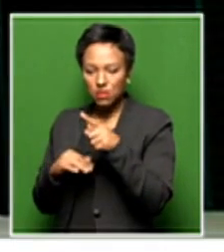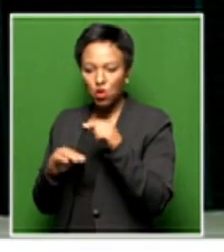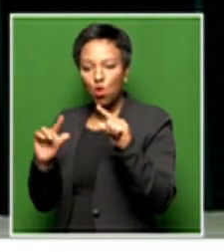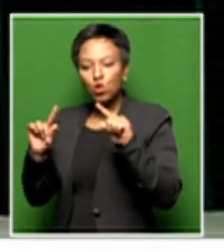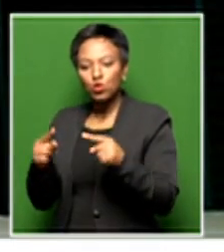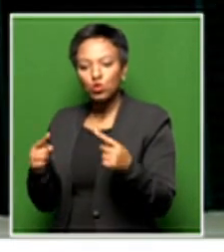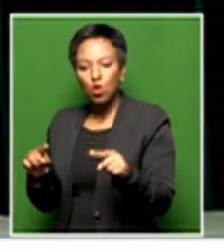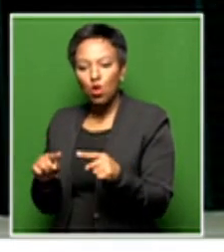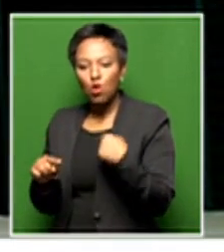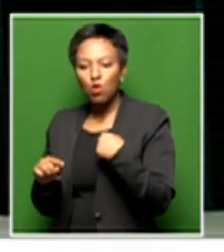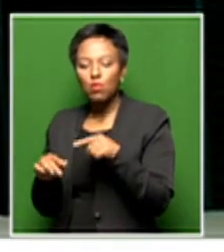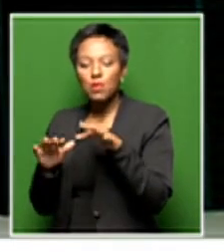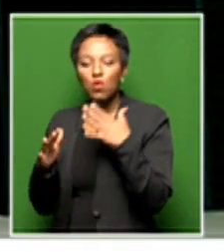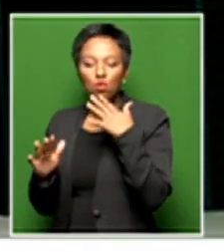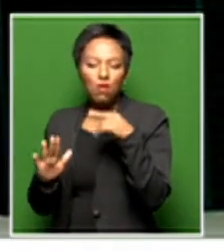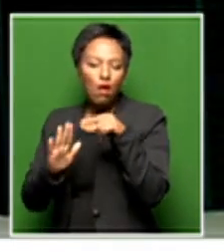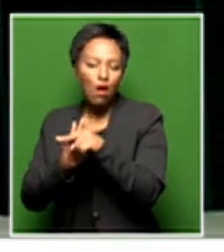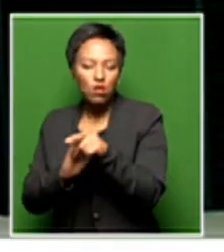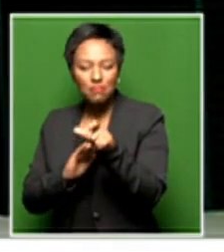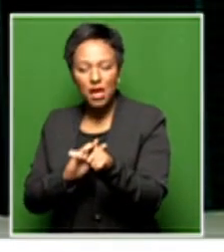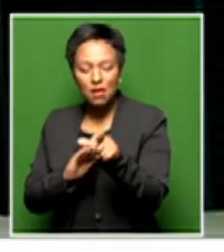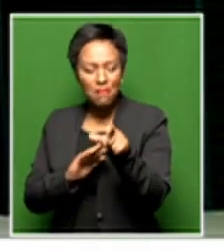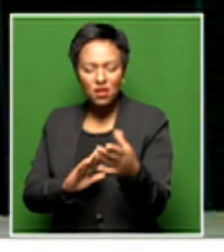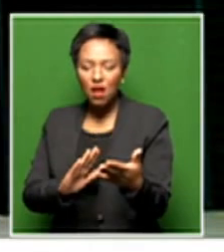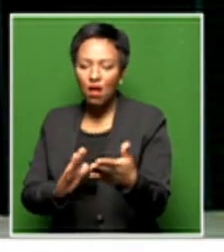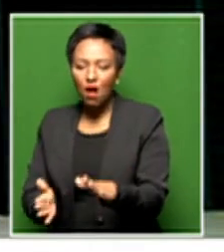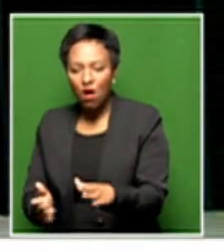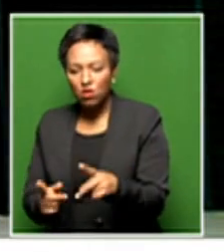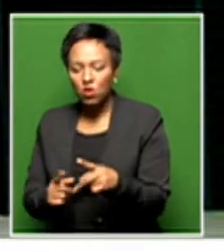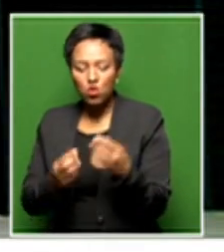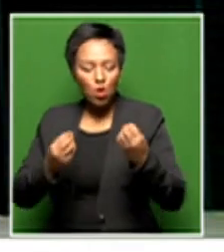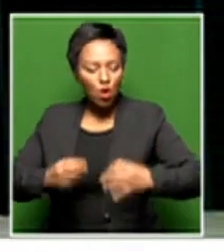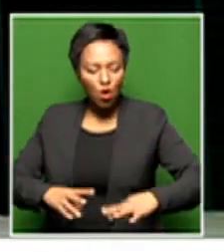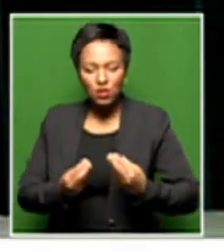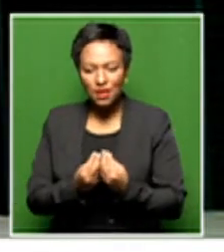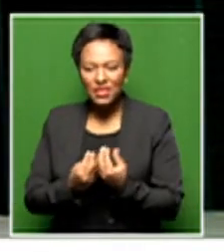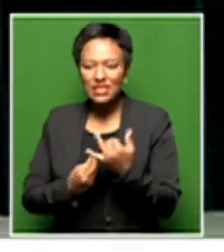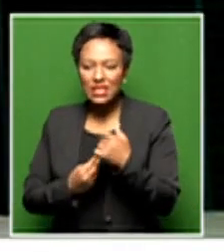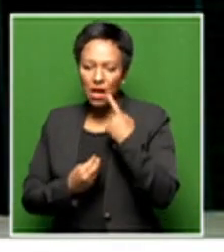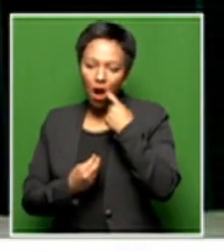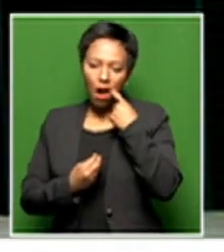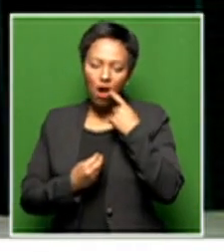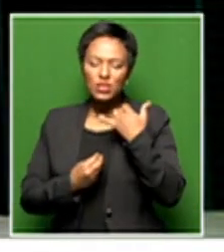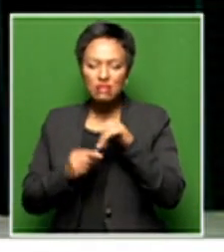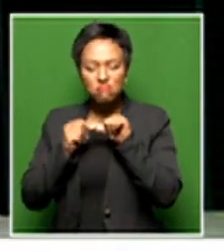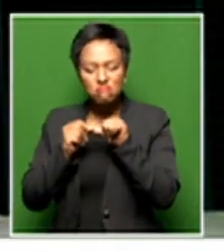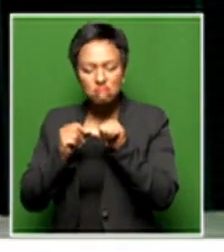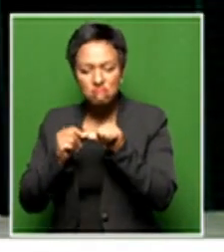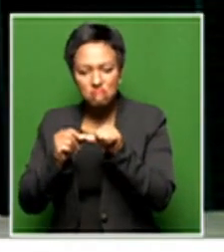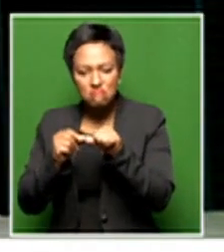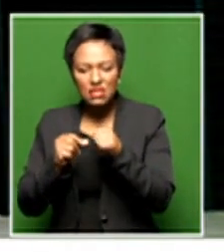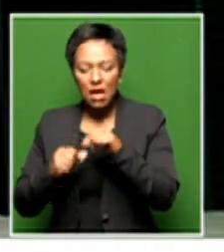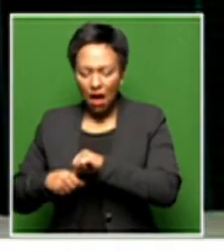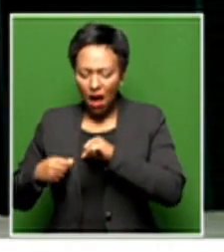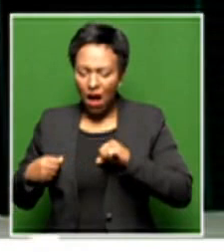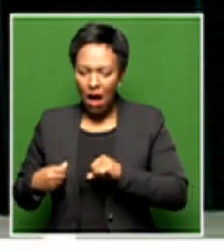it's for people who have lost someone or something, and you're still addicted to that person or that thing, and there's still space in your